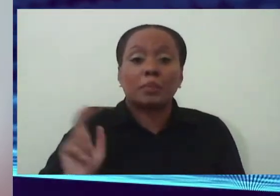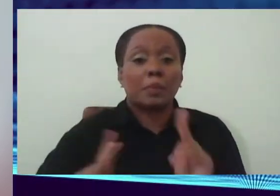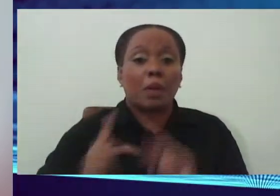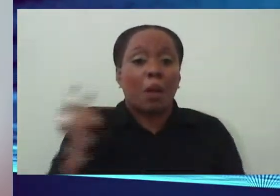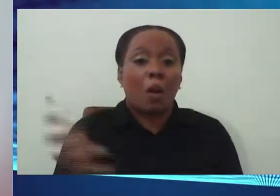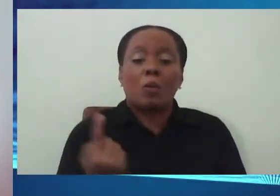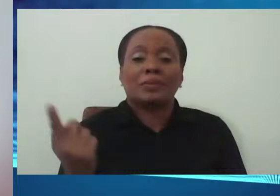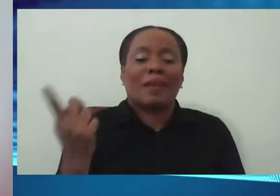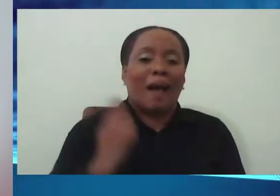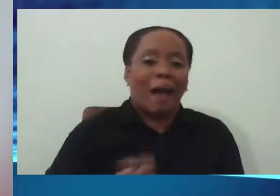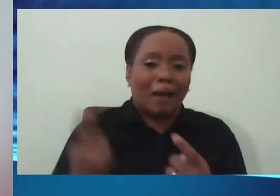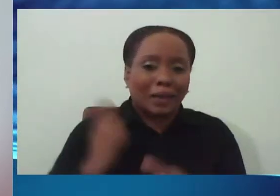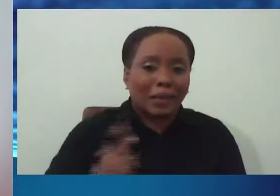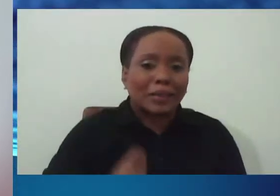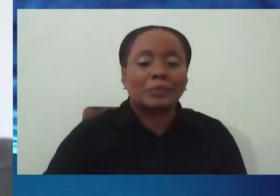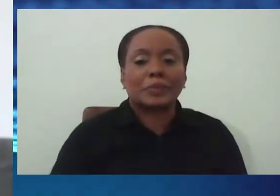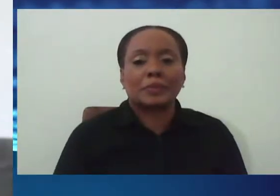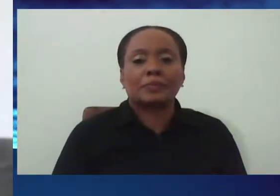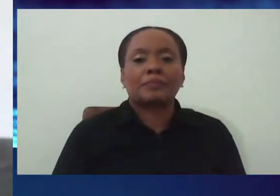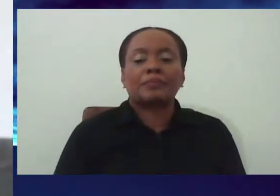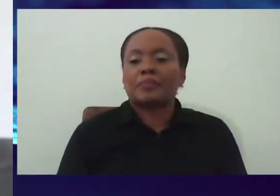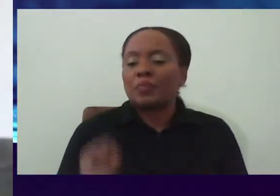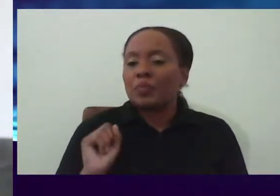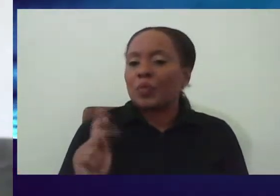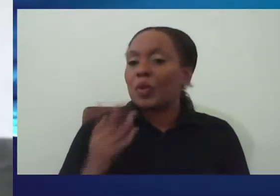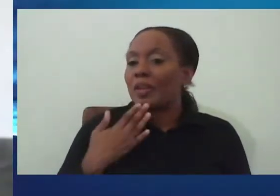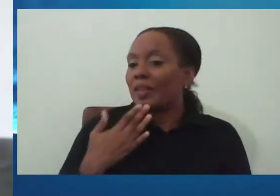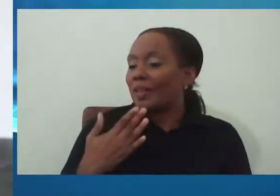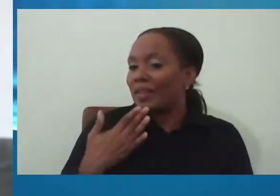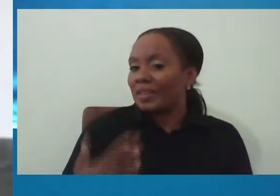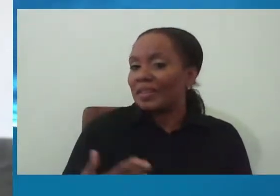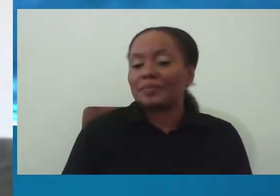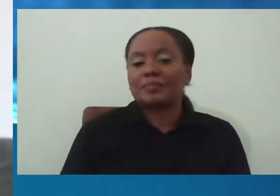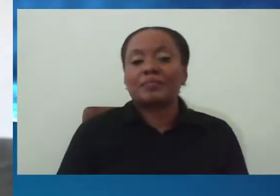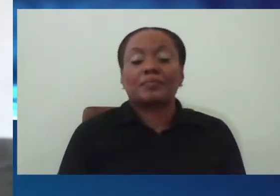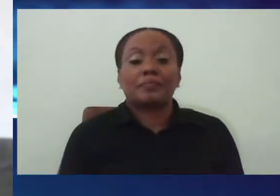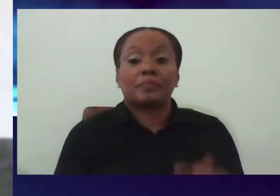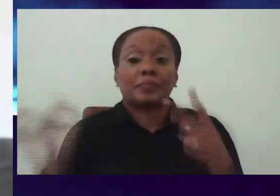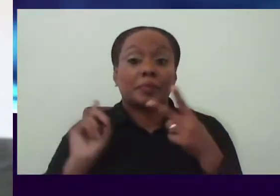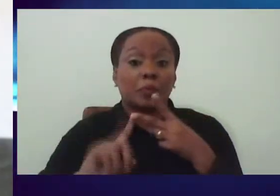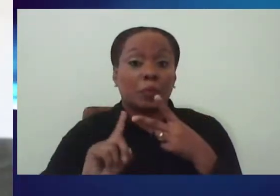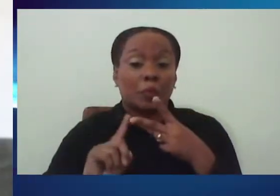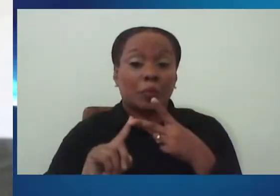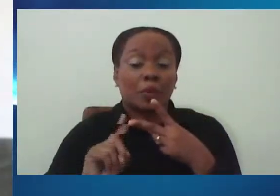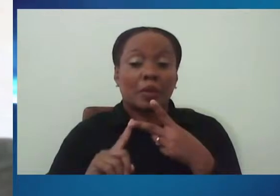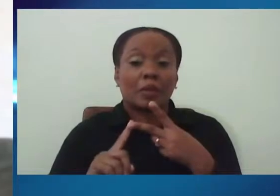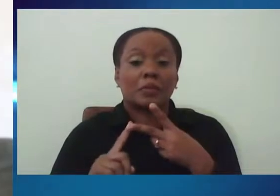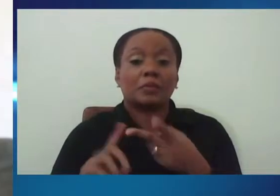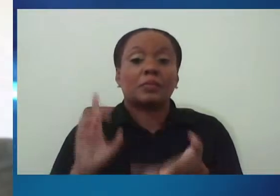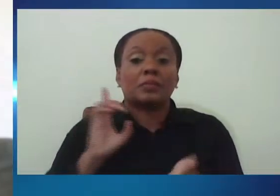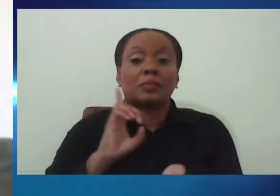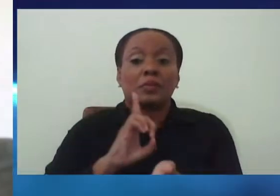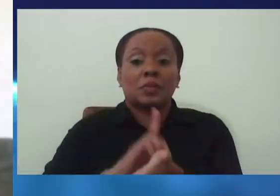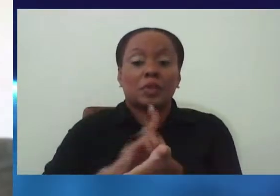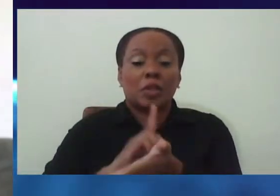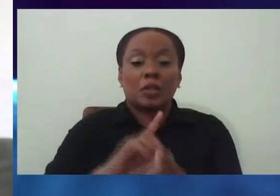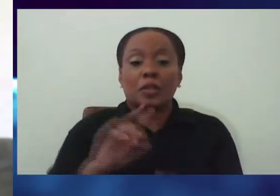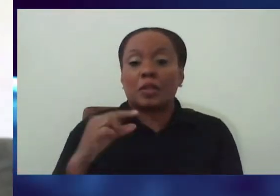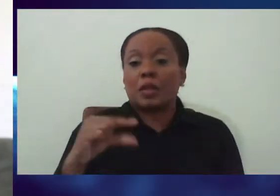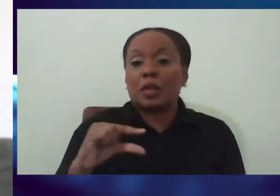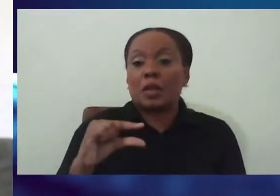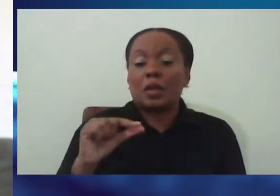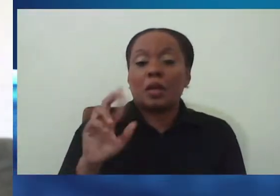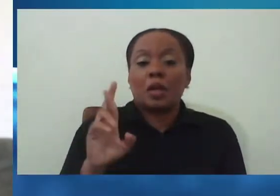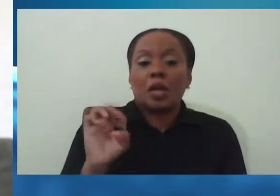we would want. Thank you, Dr. Phillips. And Dr. Greaves, now, from your vantage point as a general